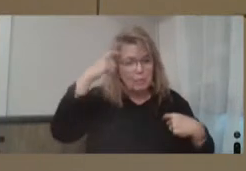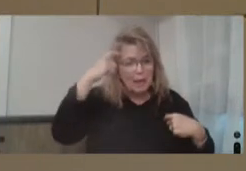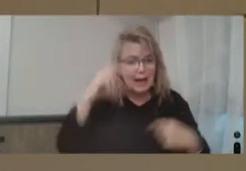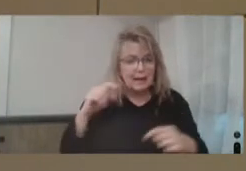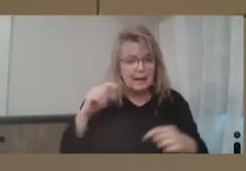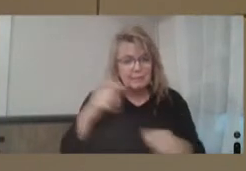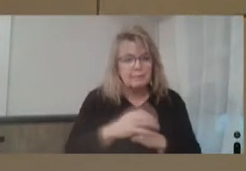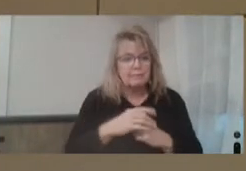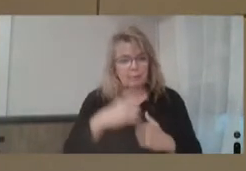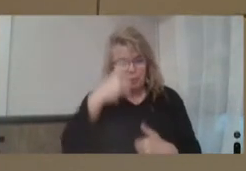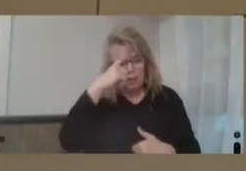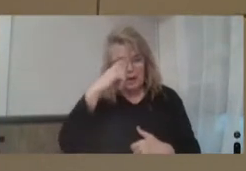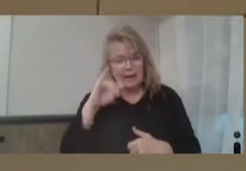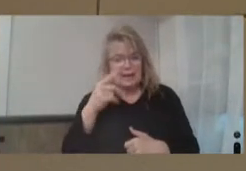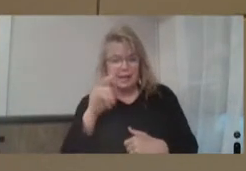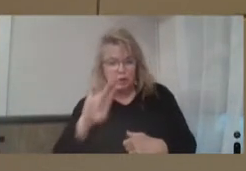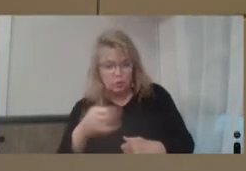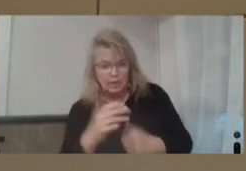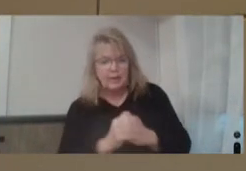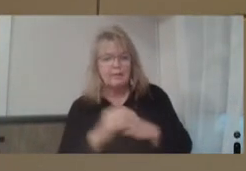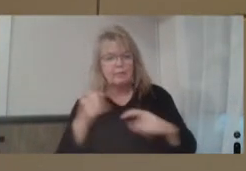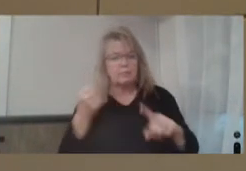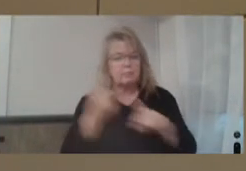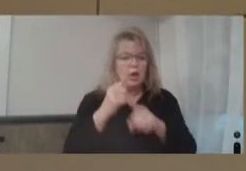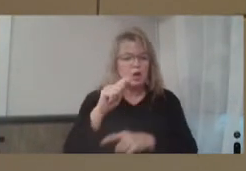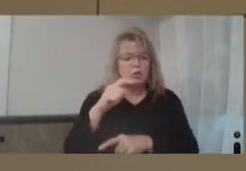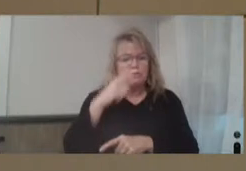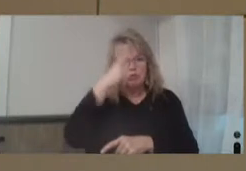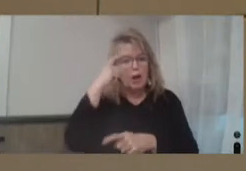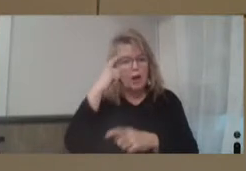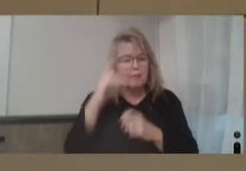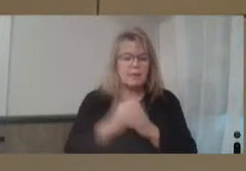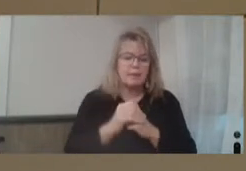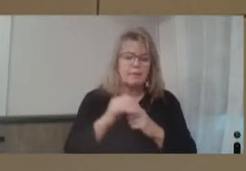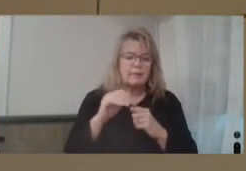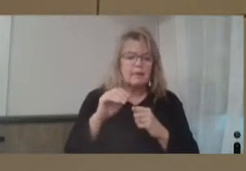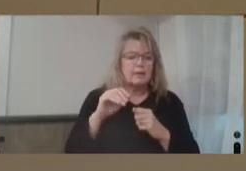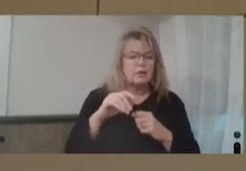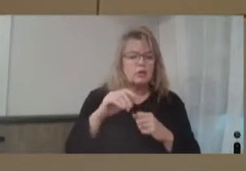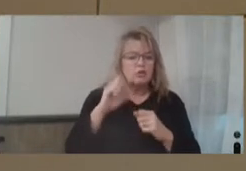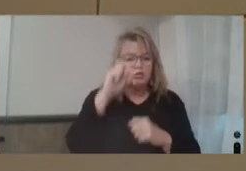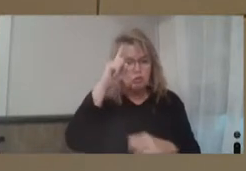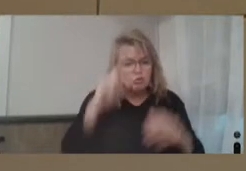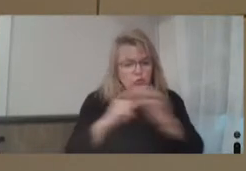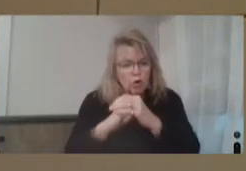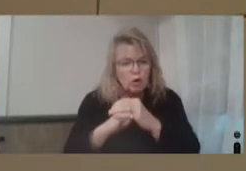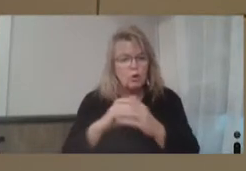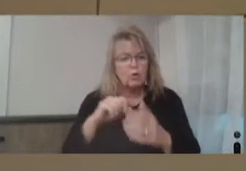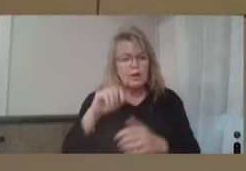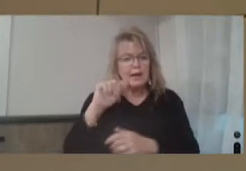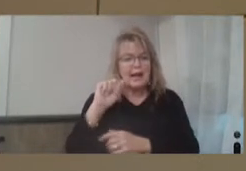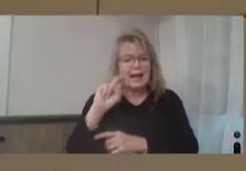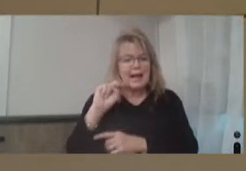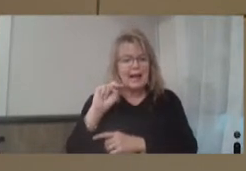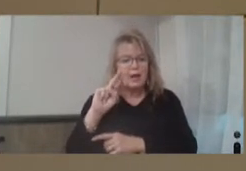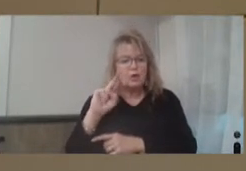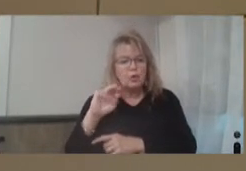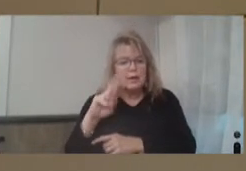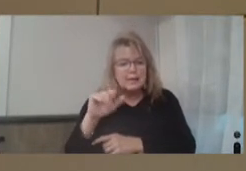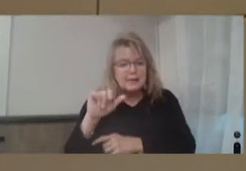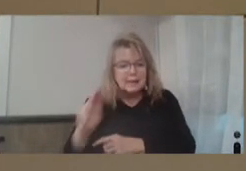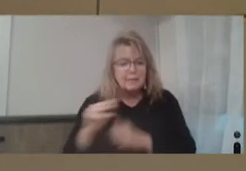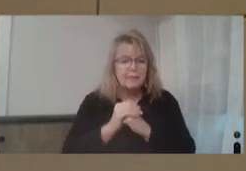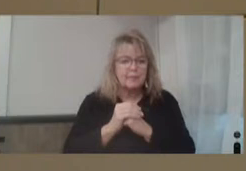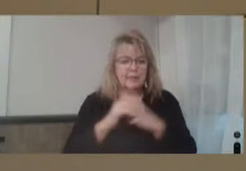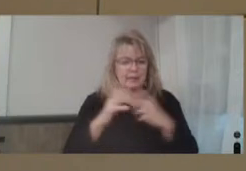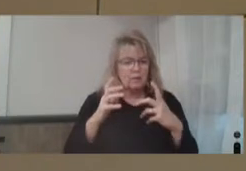from strokes, aneurysms, tumors, infections, and anoxic injury. And